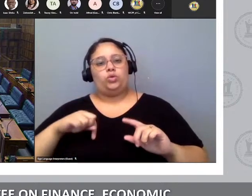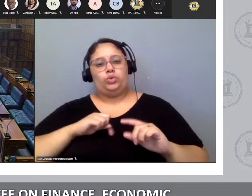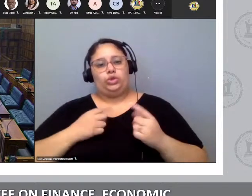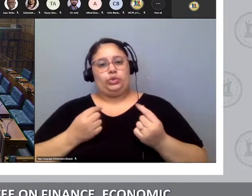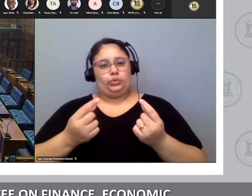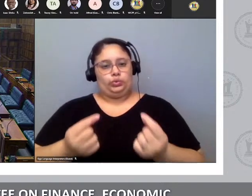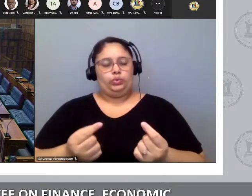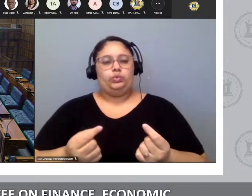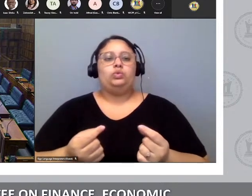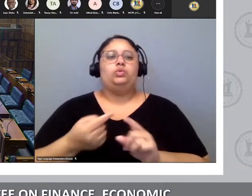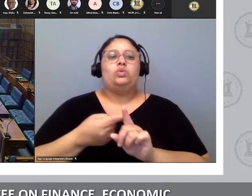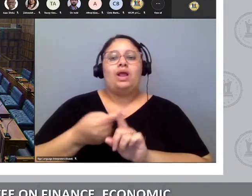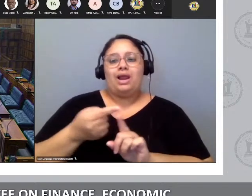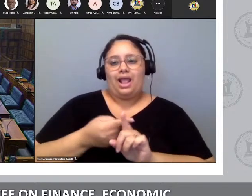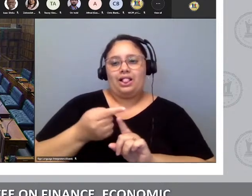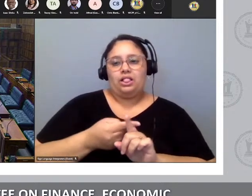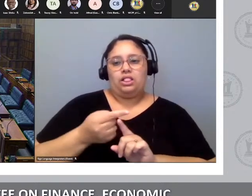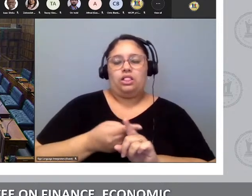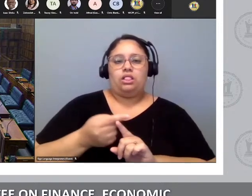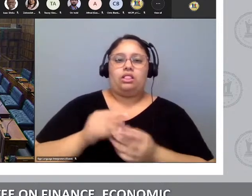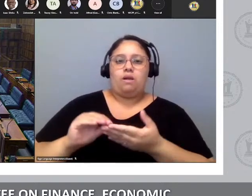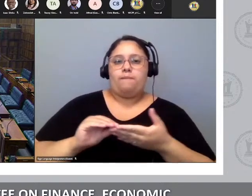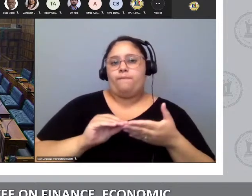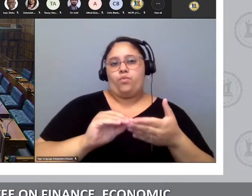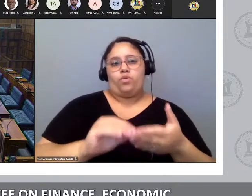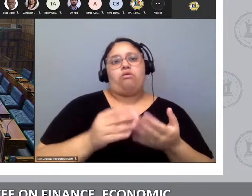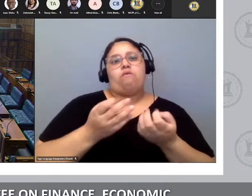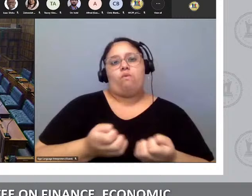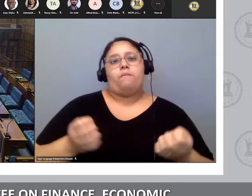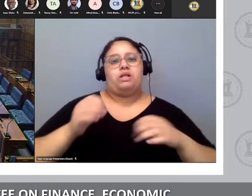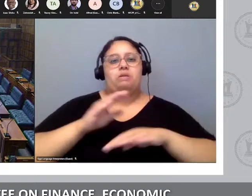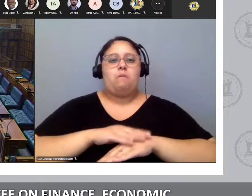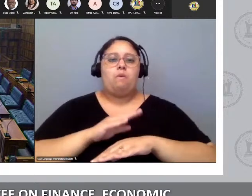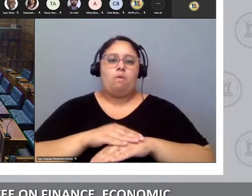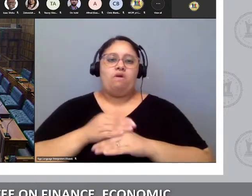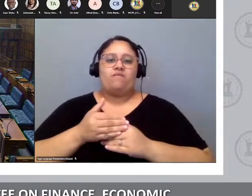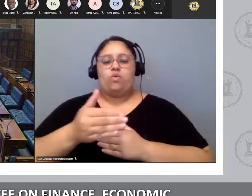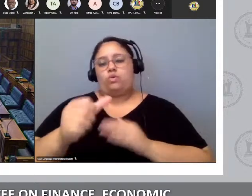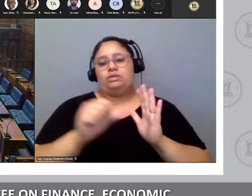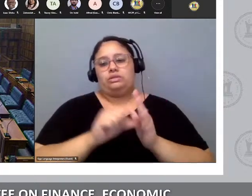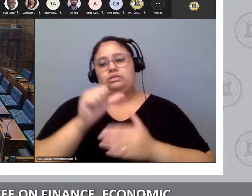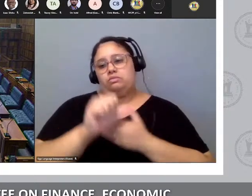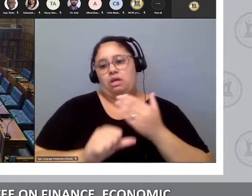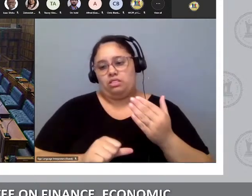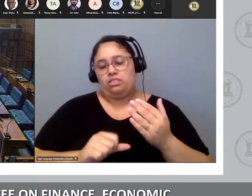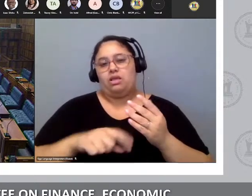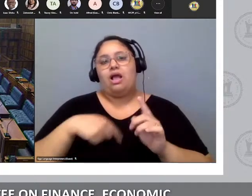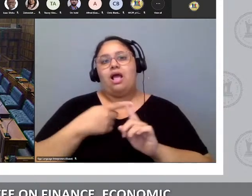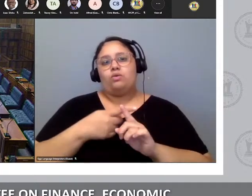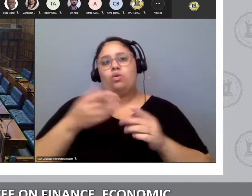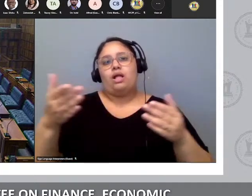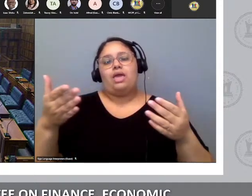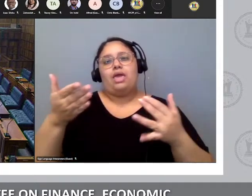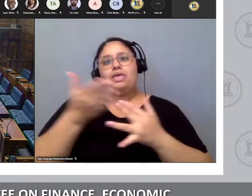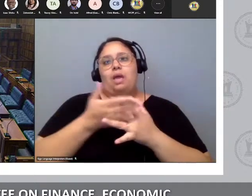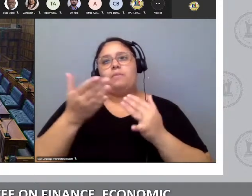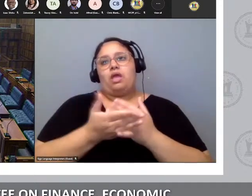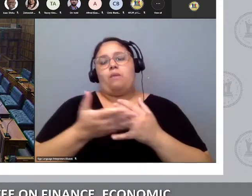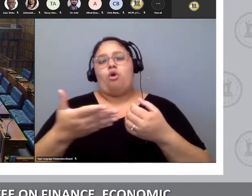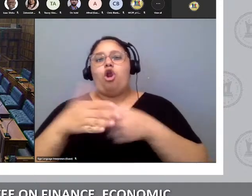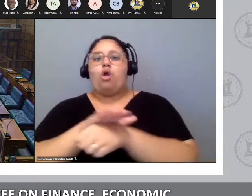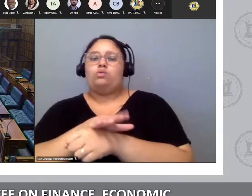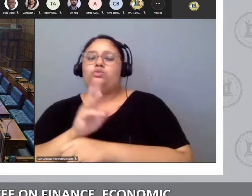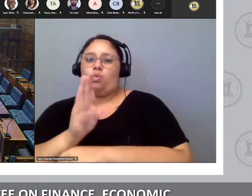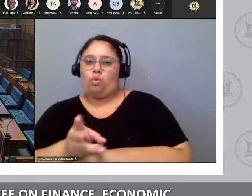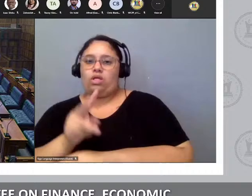to lease haulers in until such time for six months that will close the gap and that will